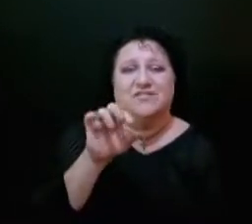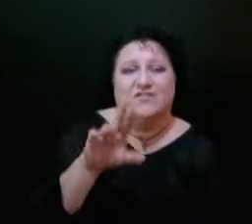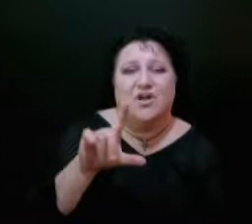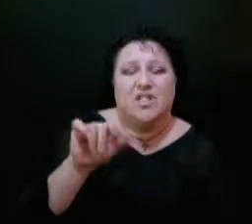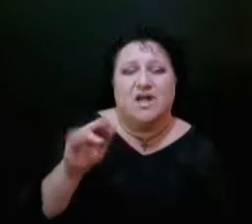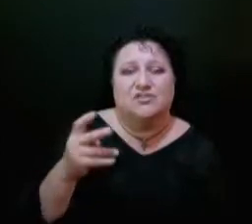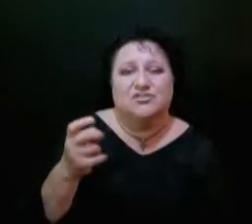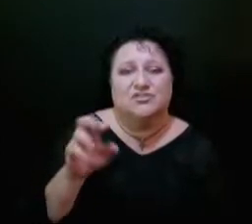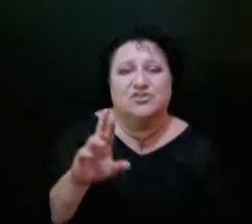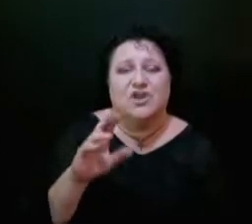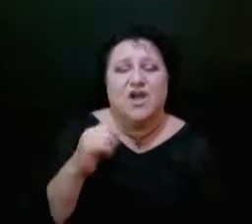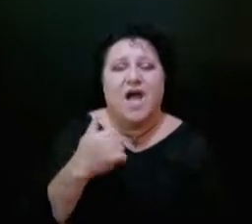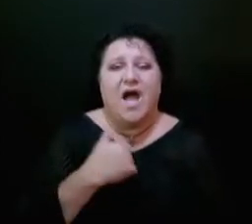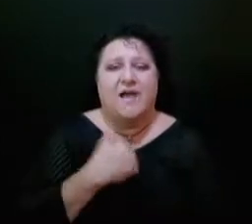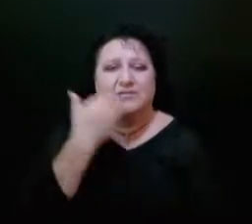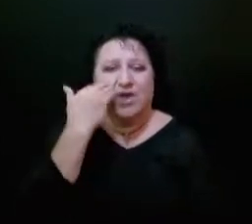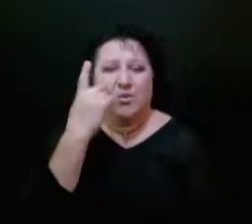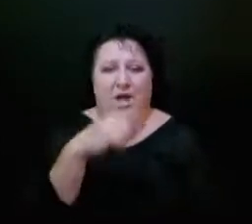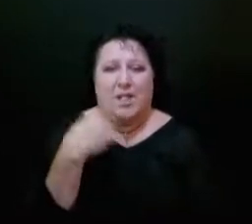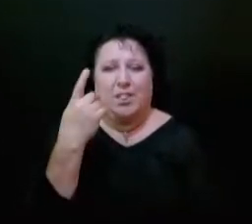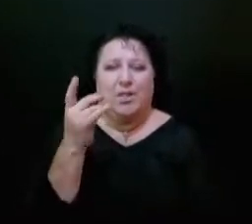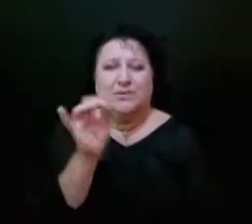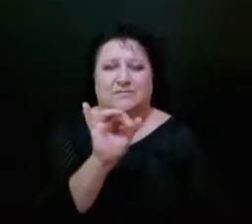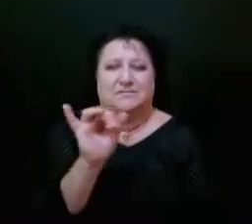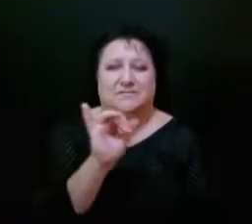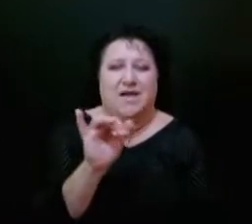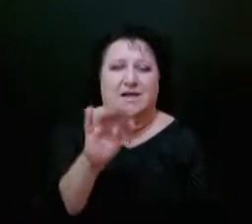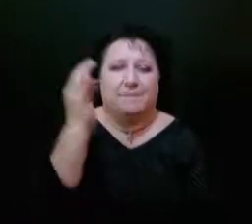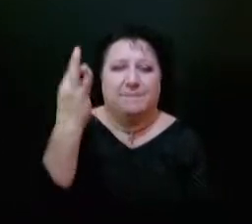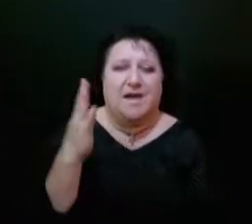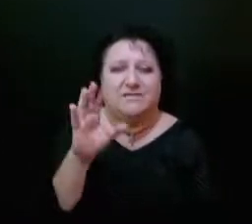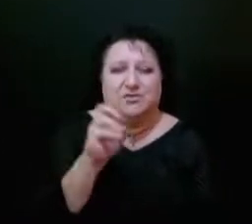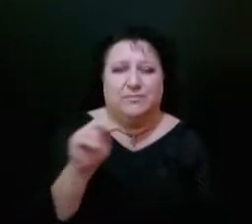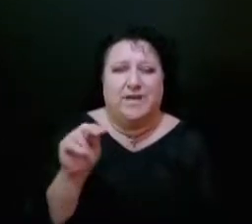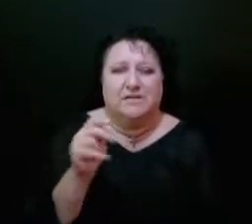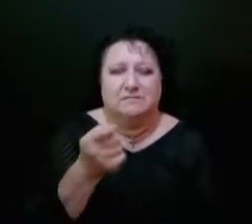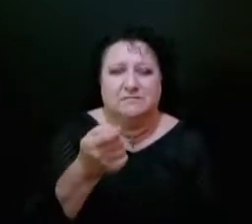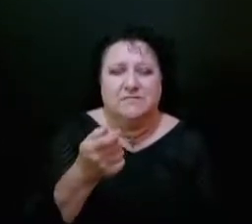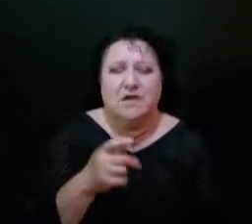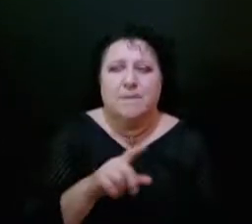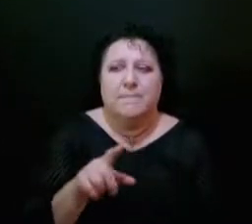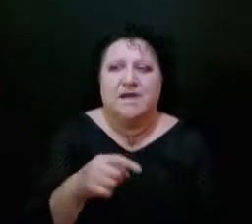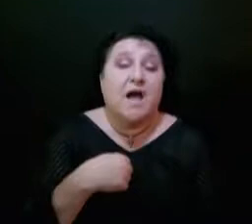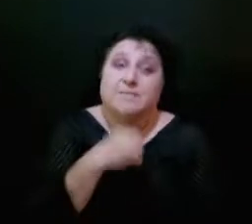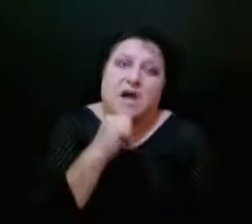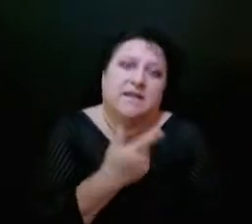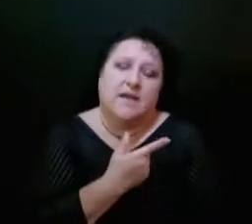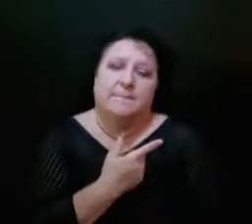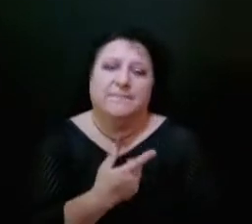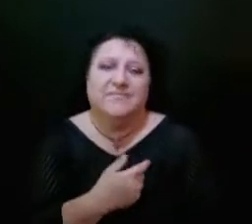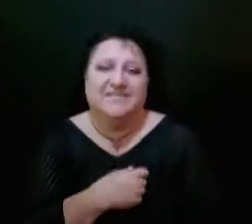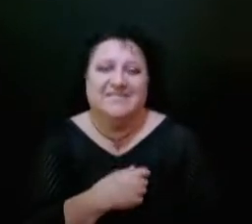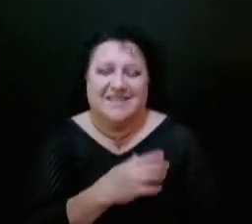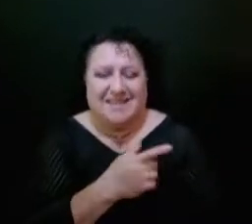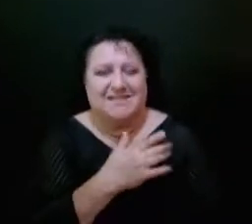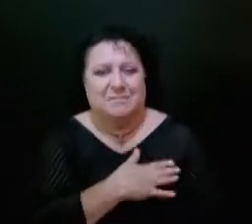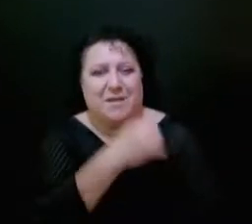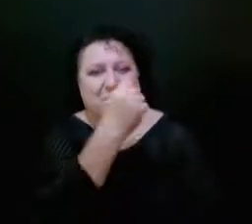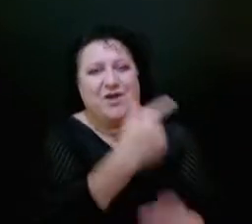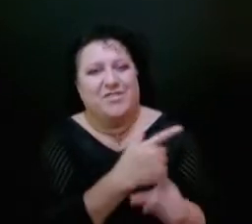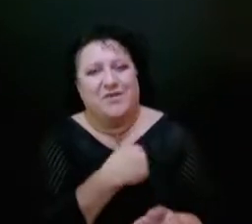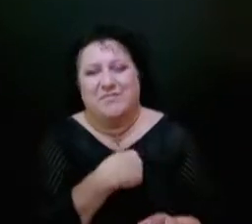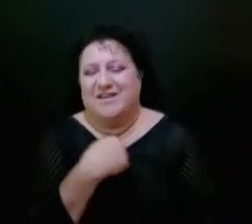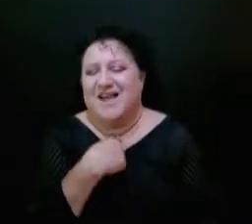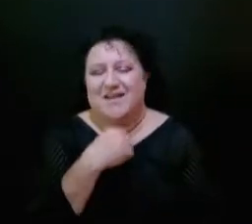know that I look a little bit like Pastor Ben, but I am not him. He is my brother, but I am not